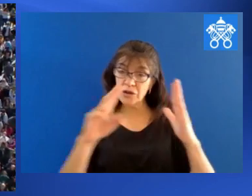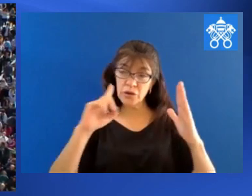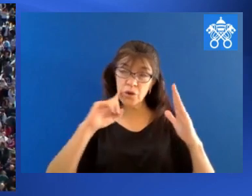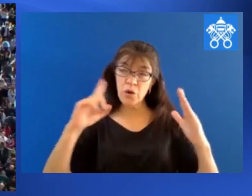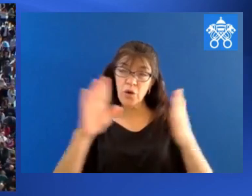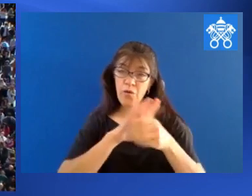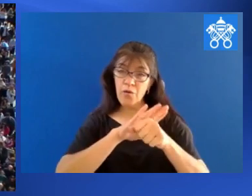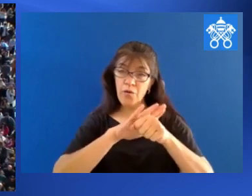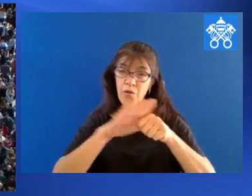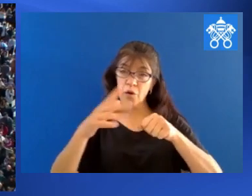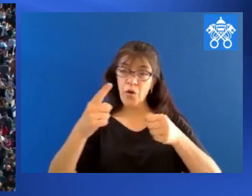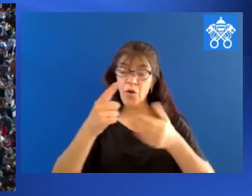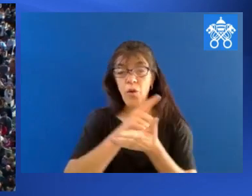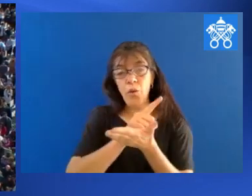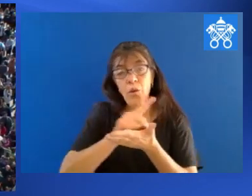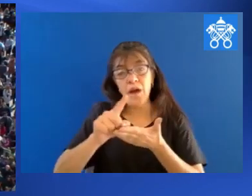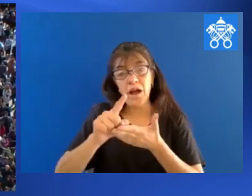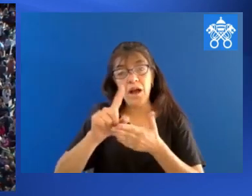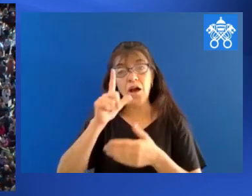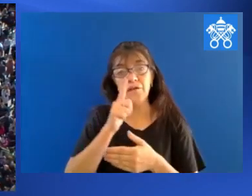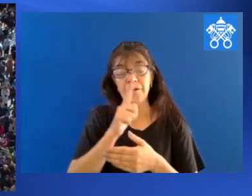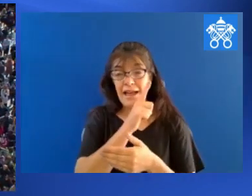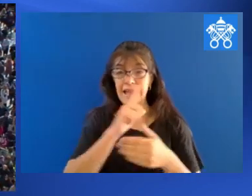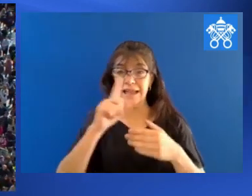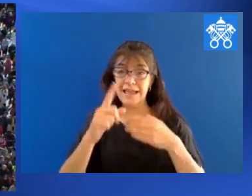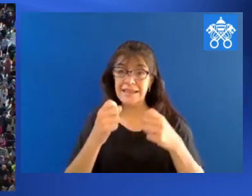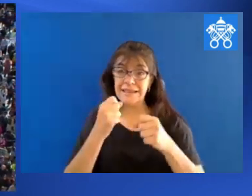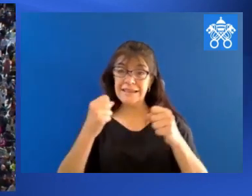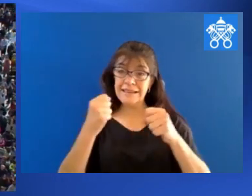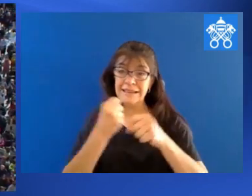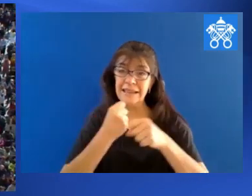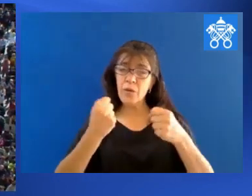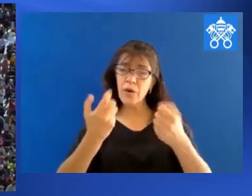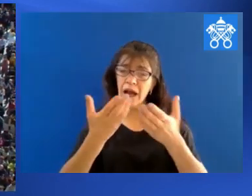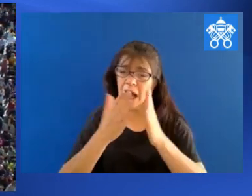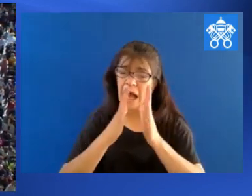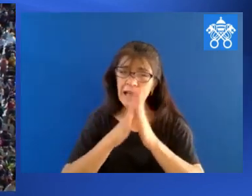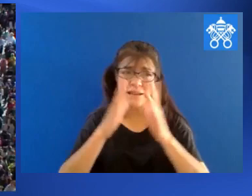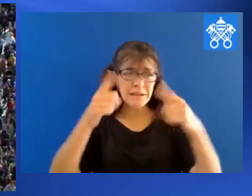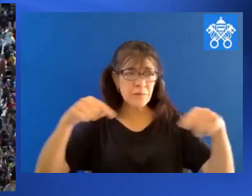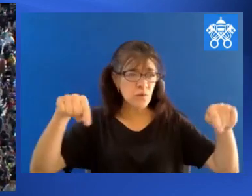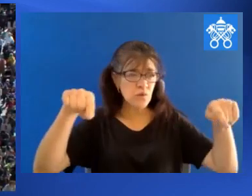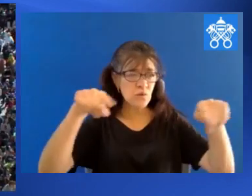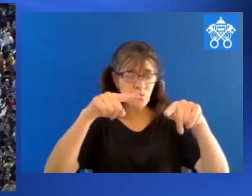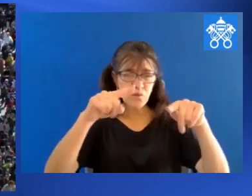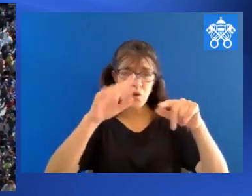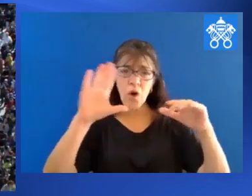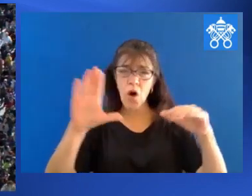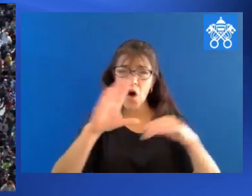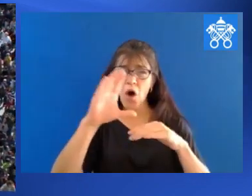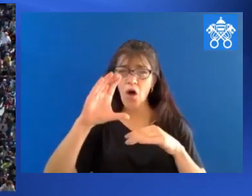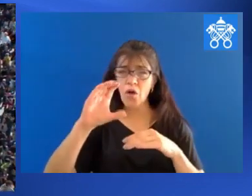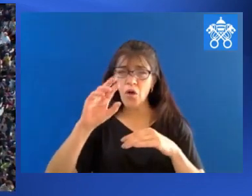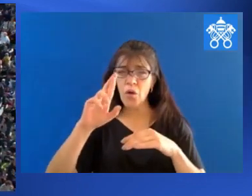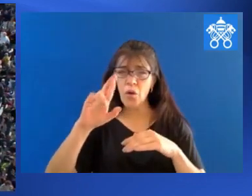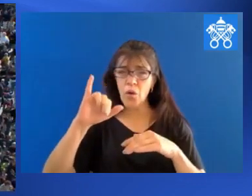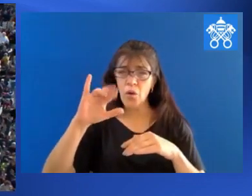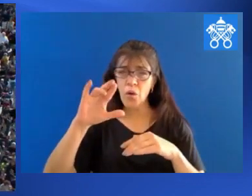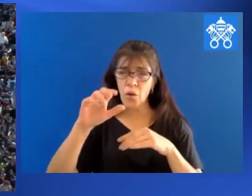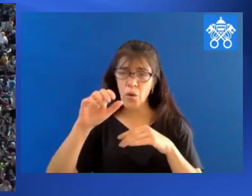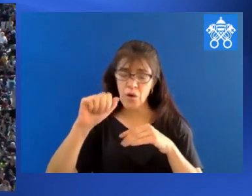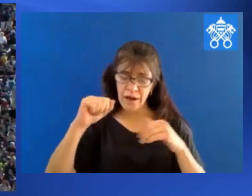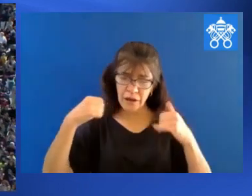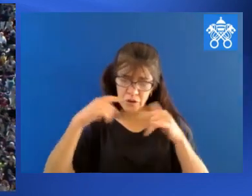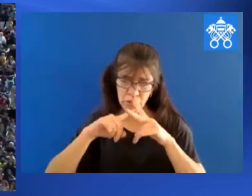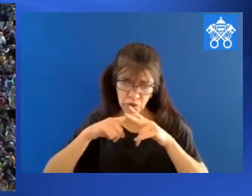first full week of Lent. This year, they were encouraged to spend that time in reflection, even though there was no specific